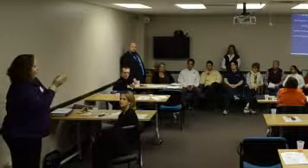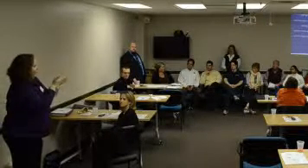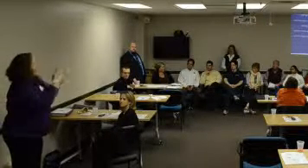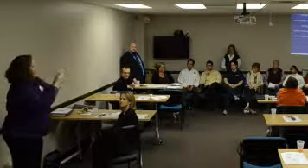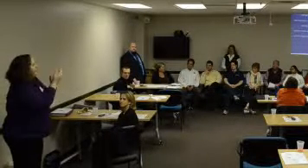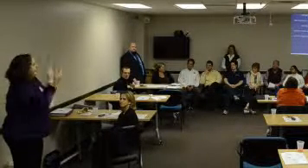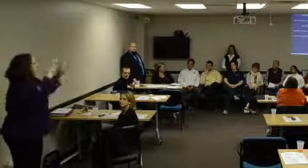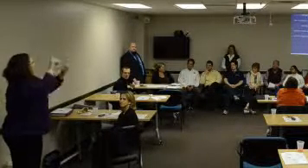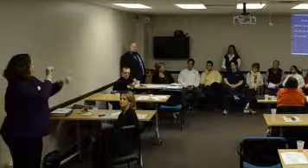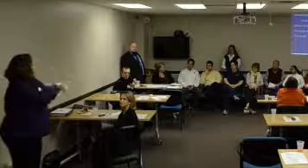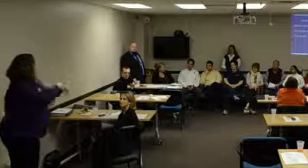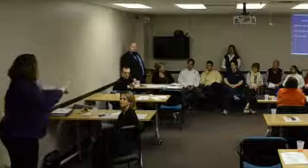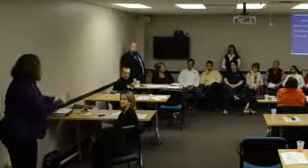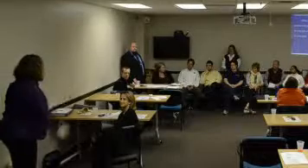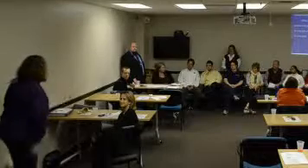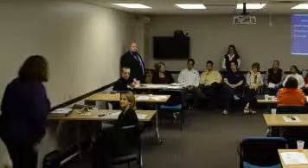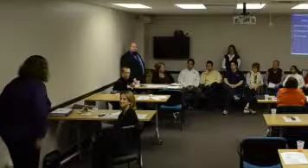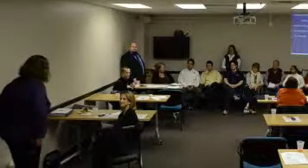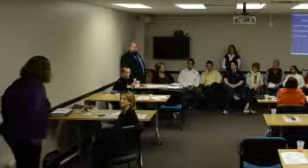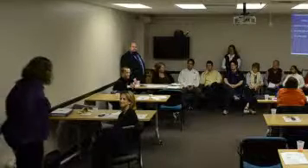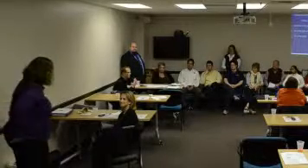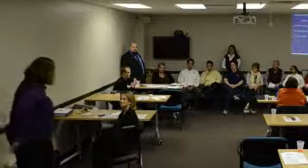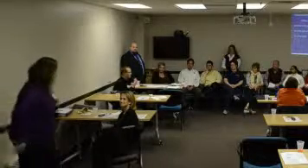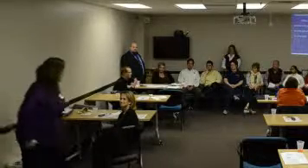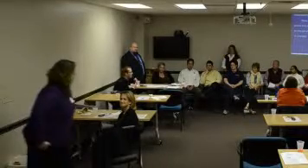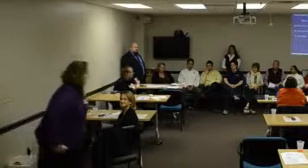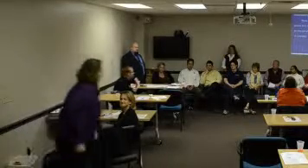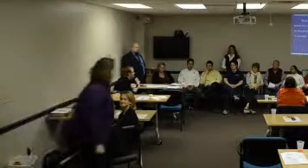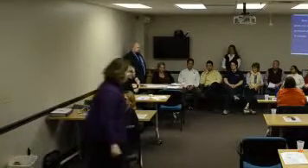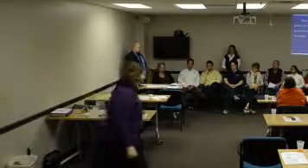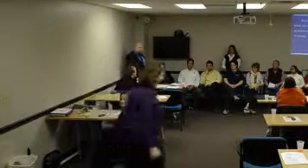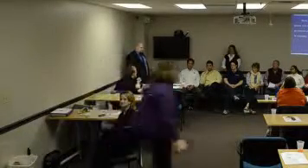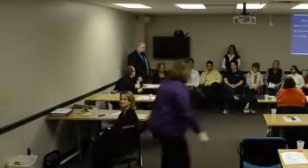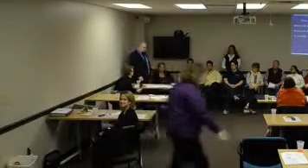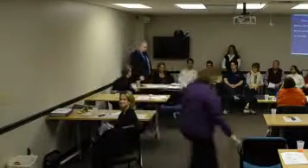and, you know, to become successful as an employee.